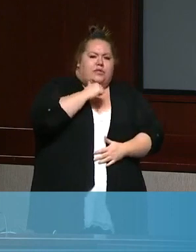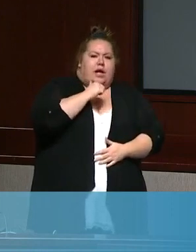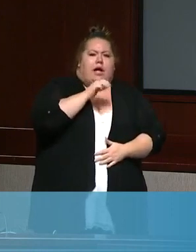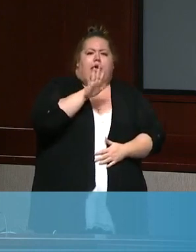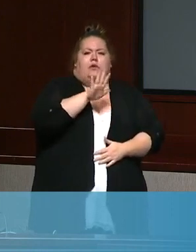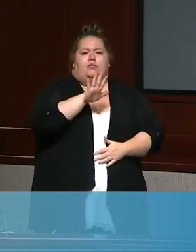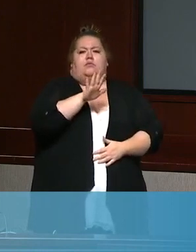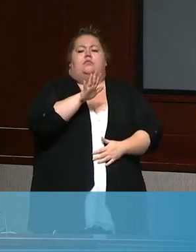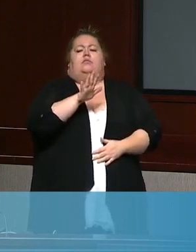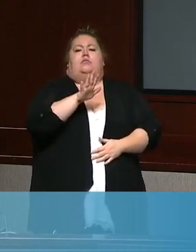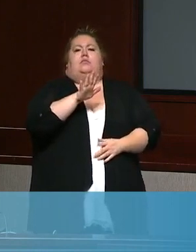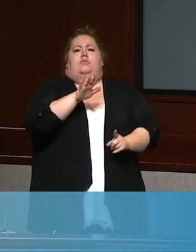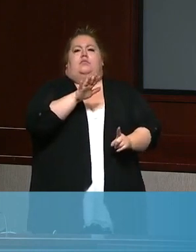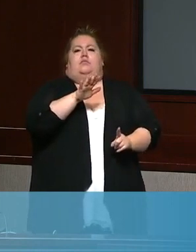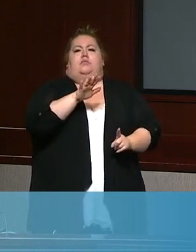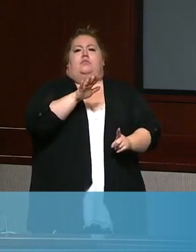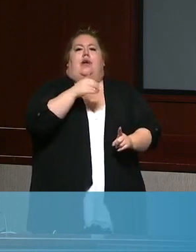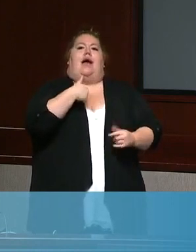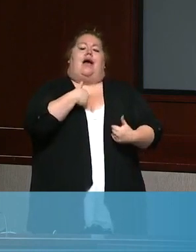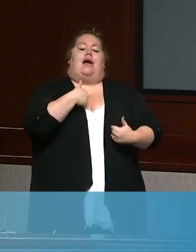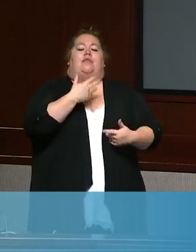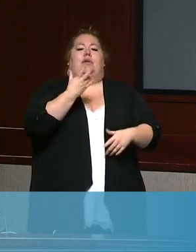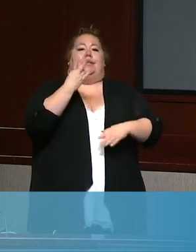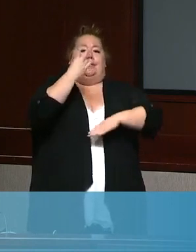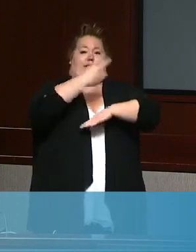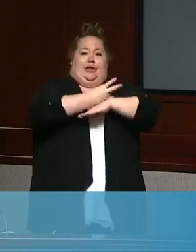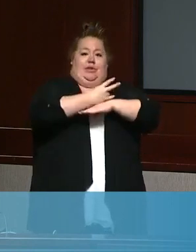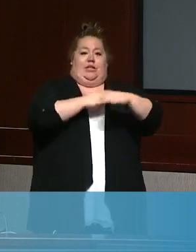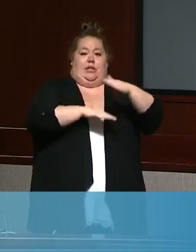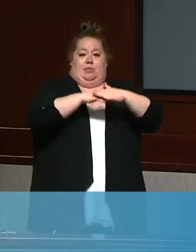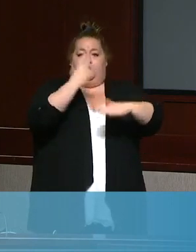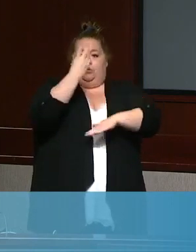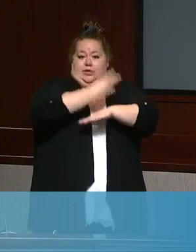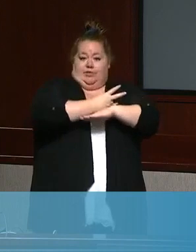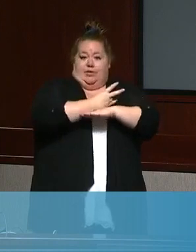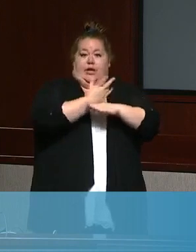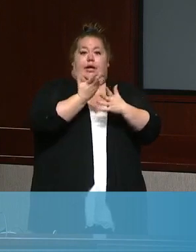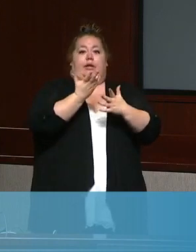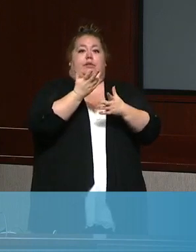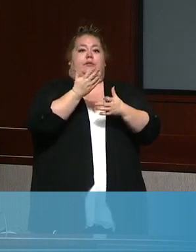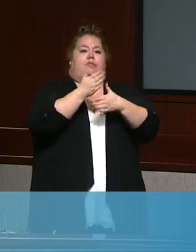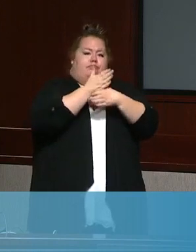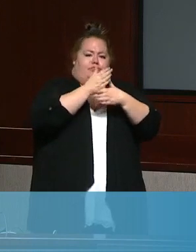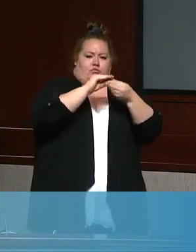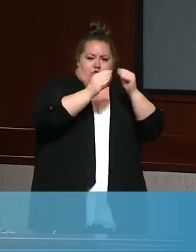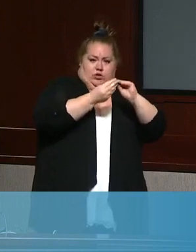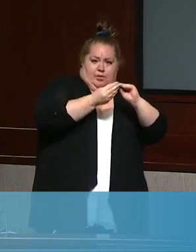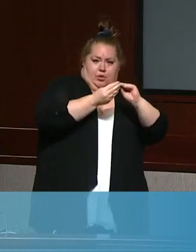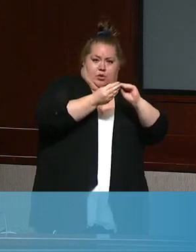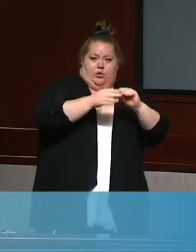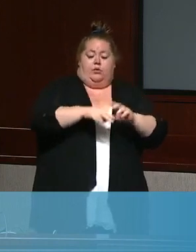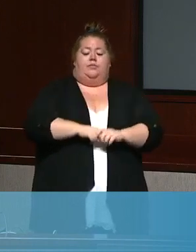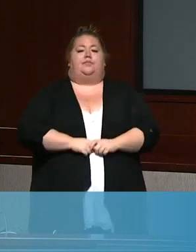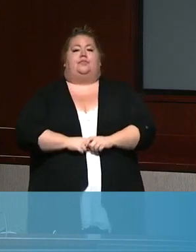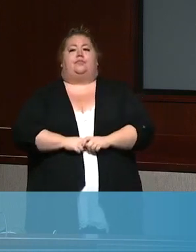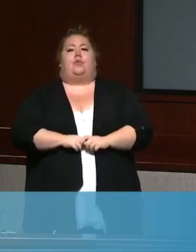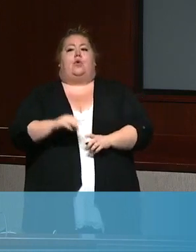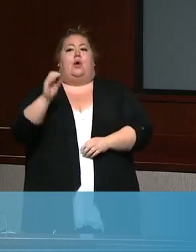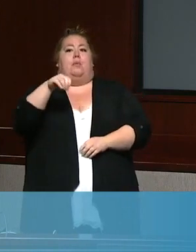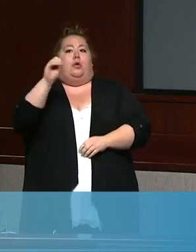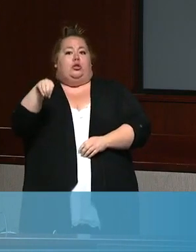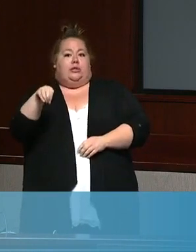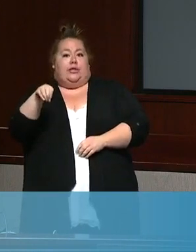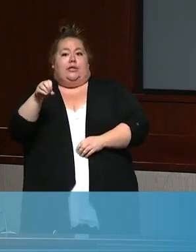days, with a 7-day lag, and percent positivity. That's the number